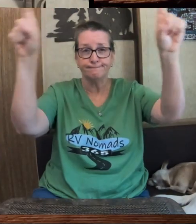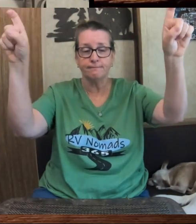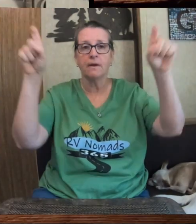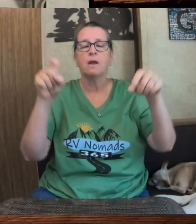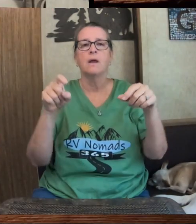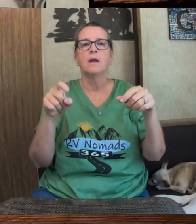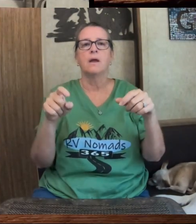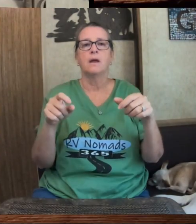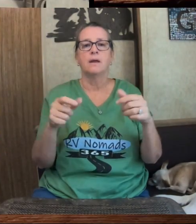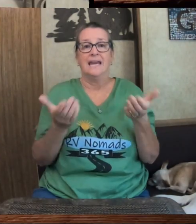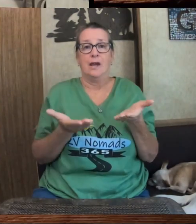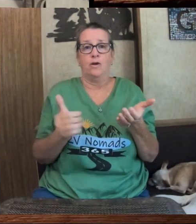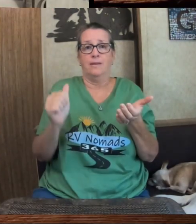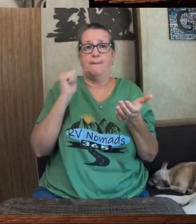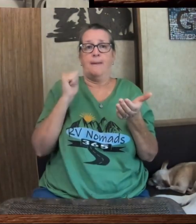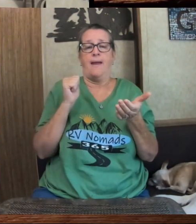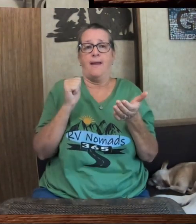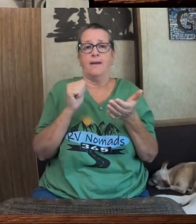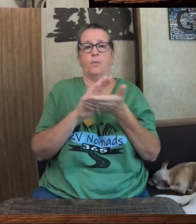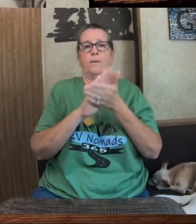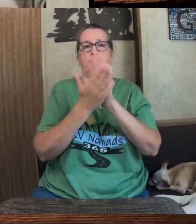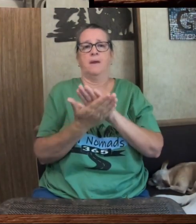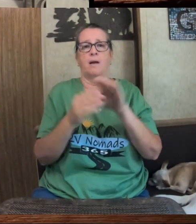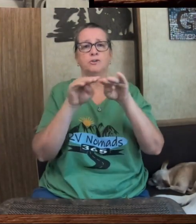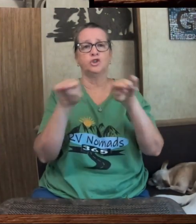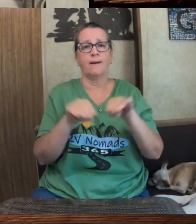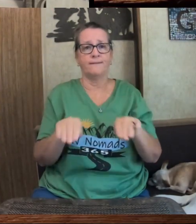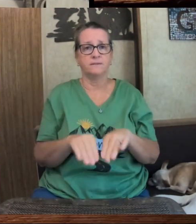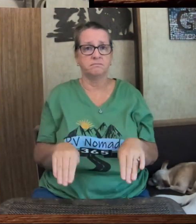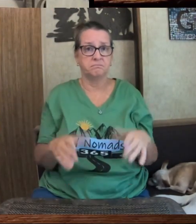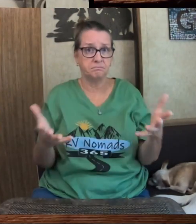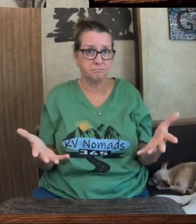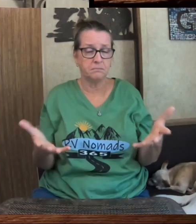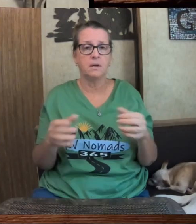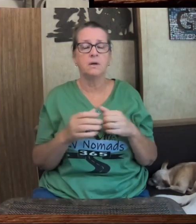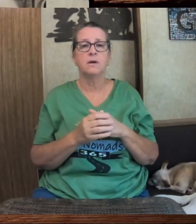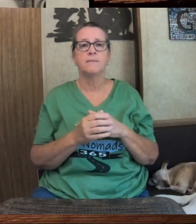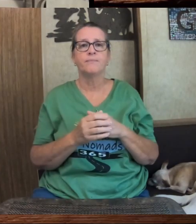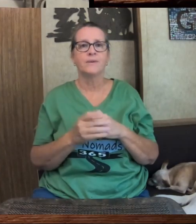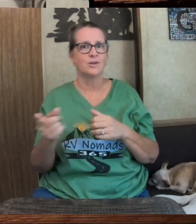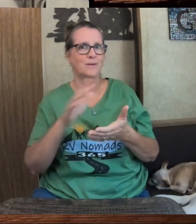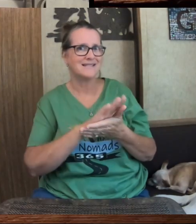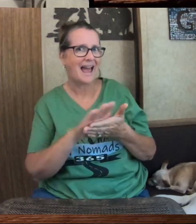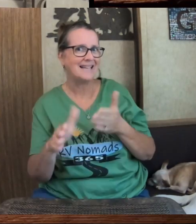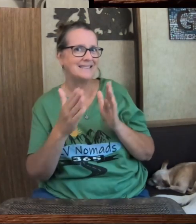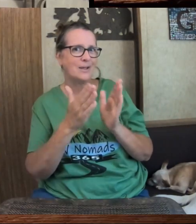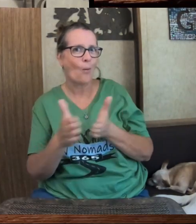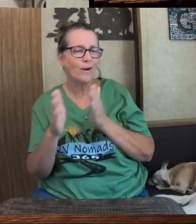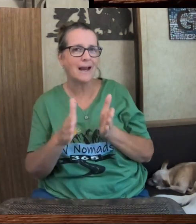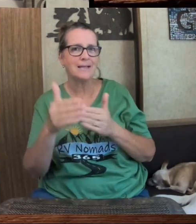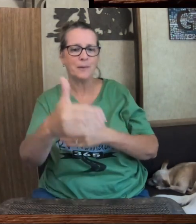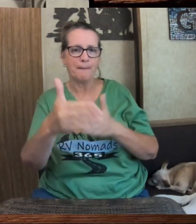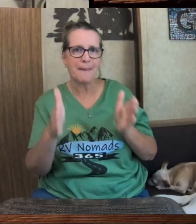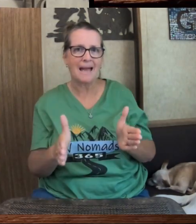clothes, and we just turned that into shelves. Shelves. So it's all nicely organized